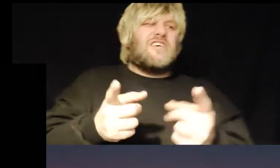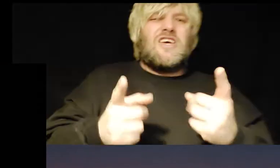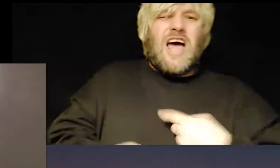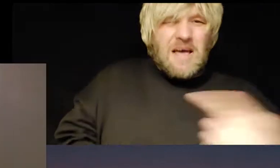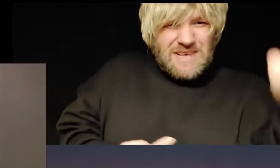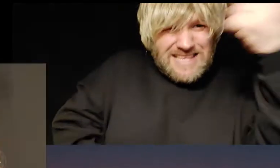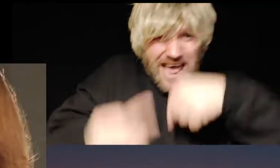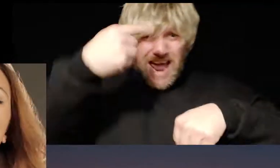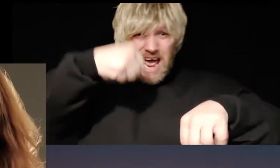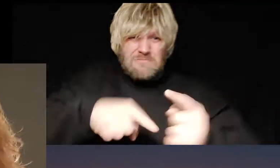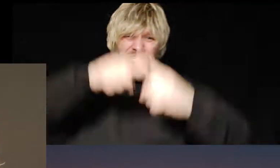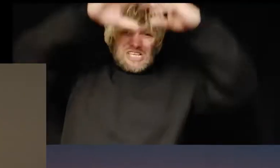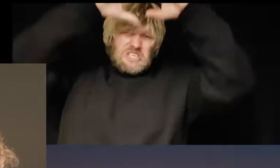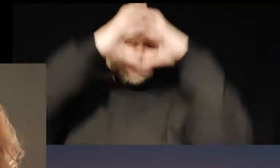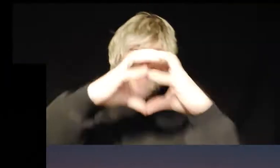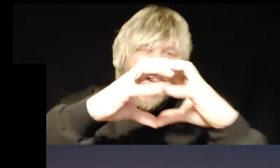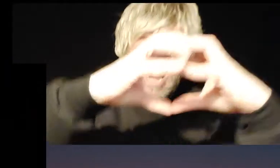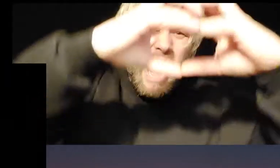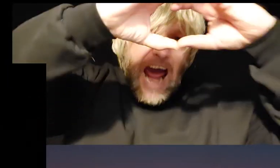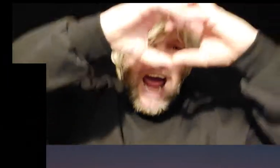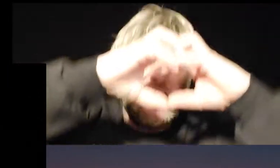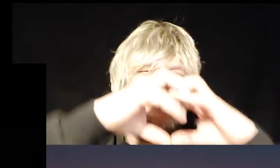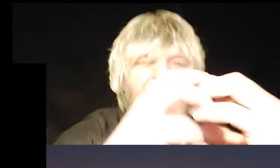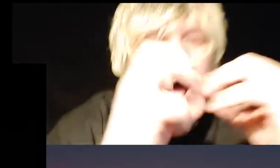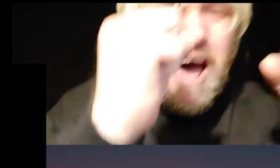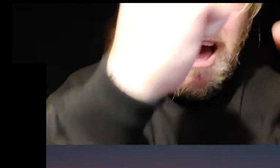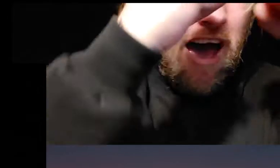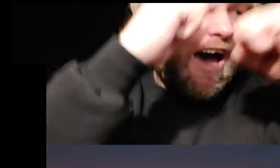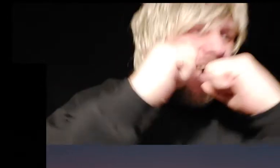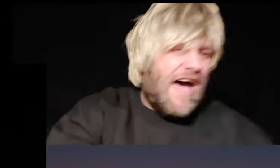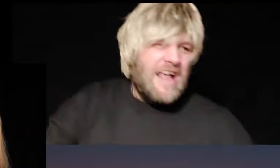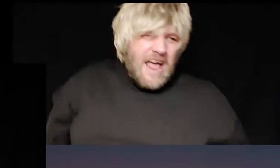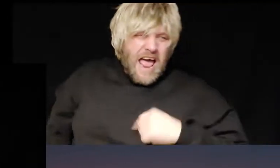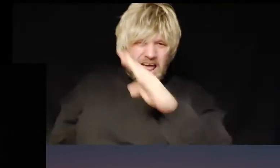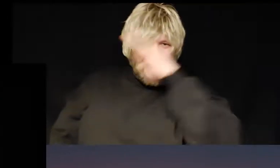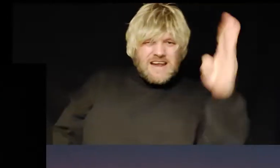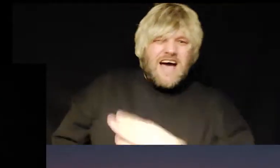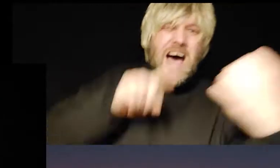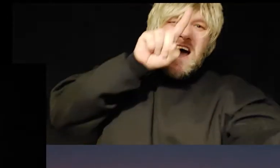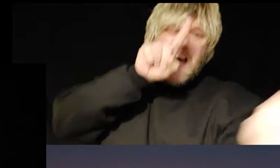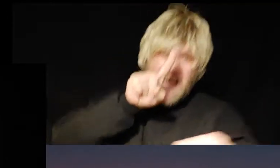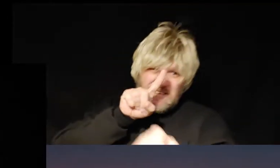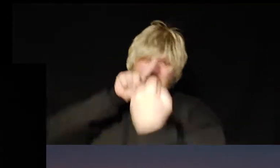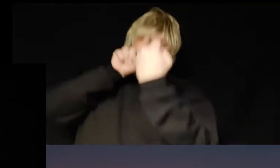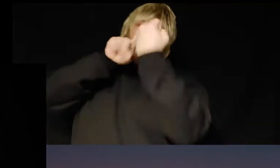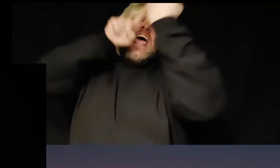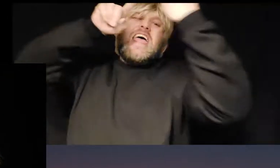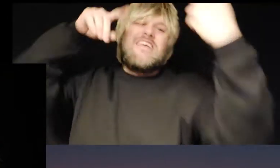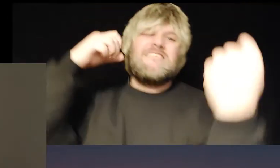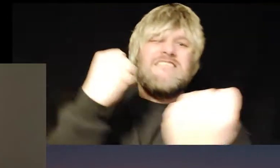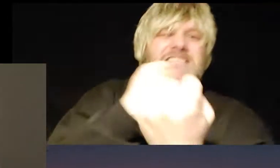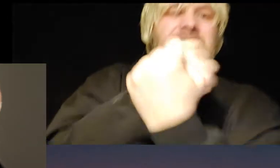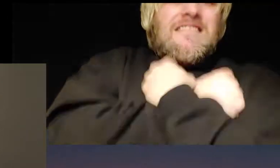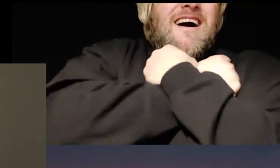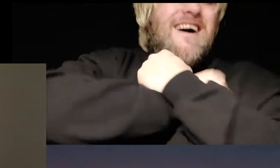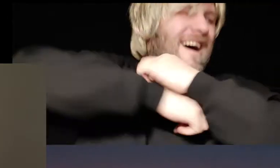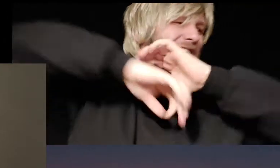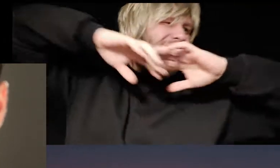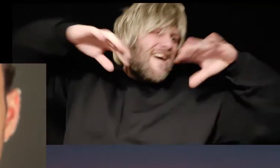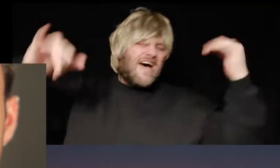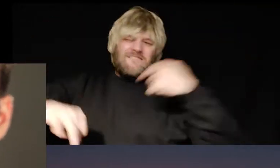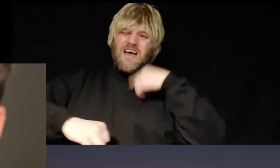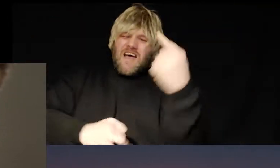want you I came in like a wrecking ball, I never hit so hard in